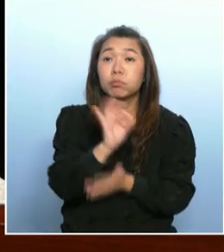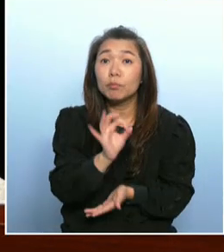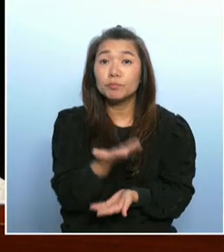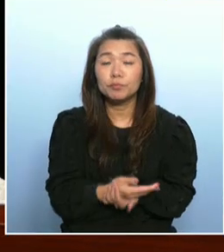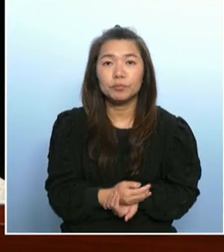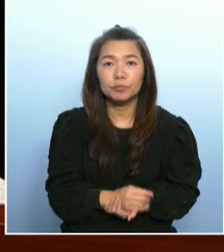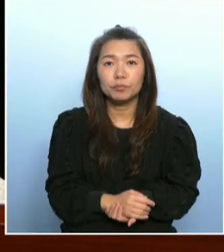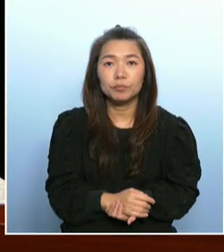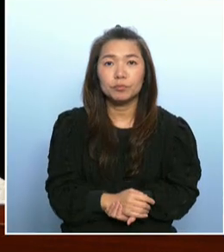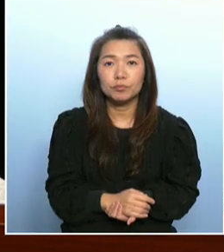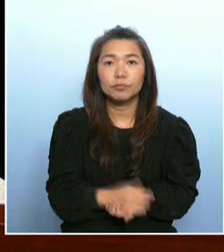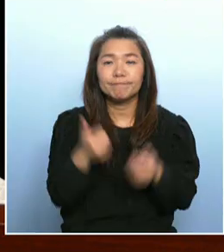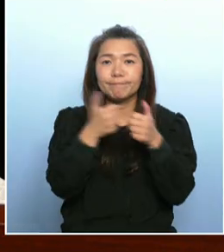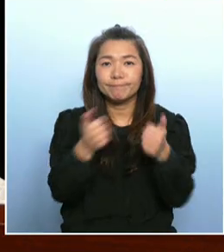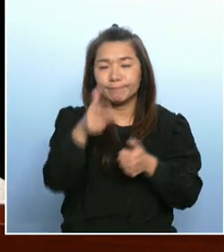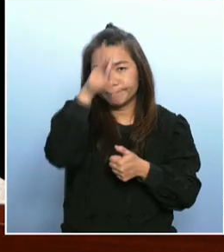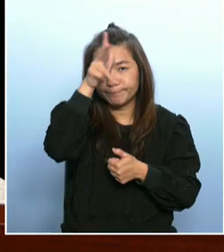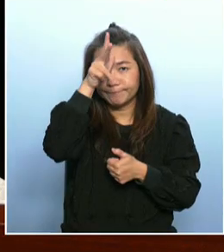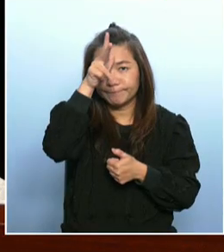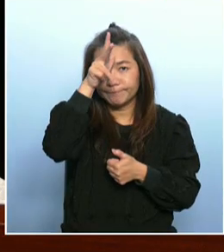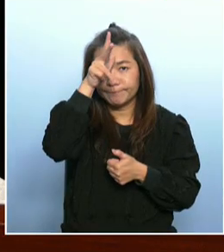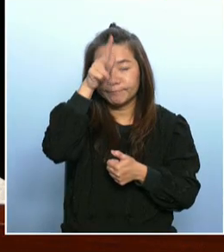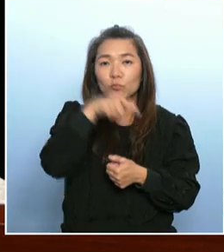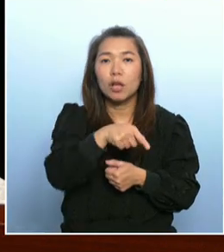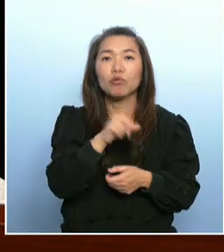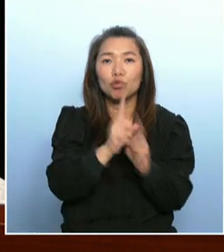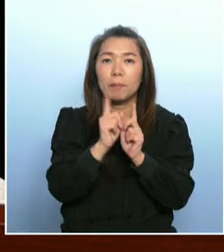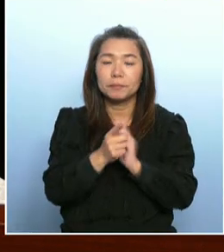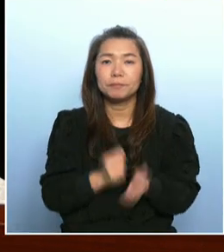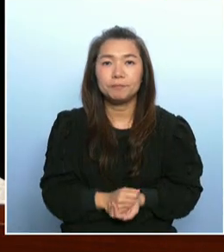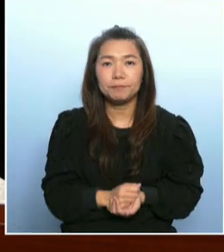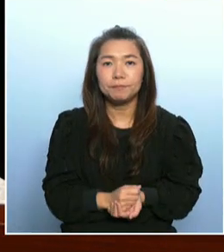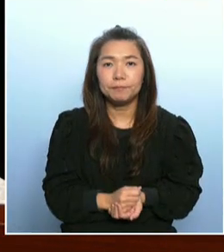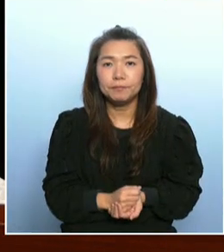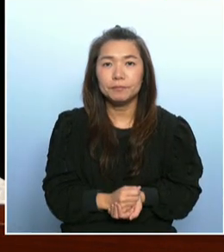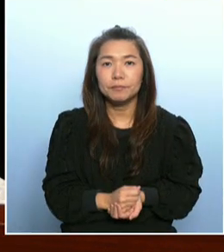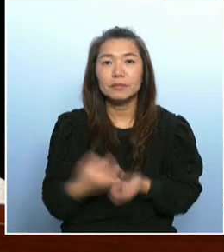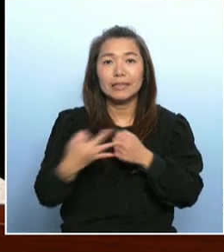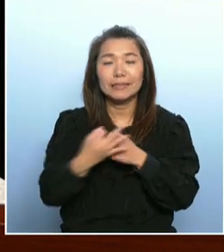No more members requesting to speak. I thank the administrations.